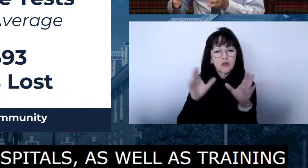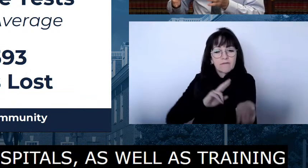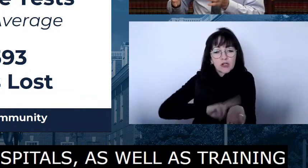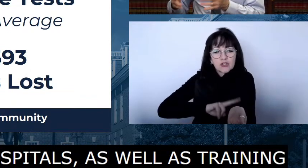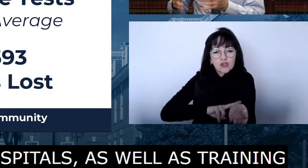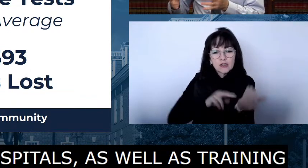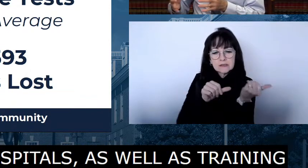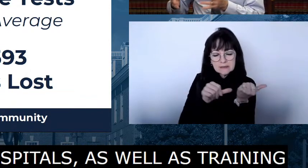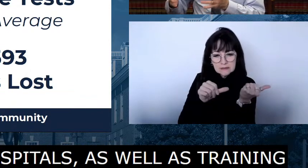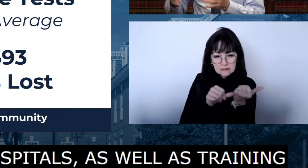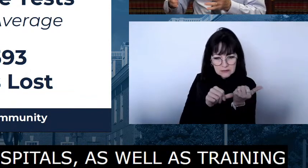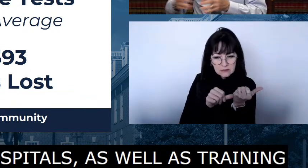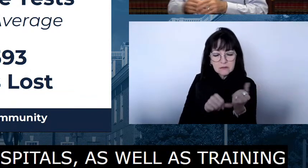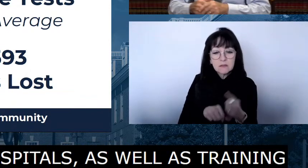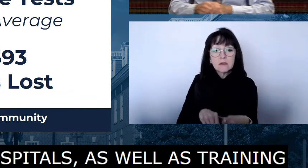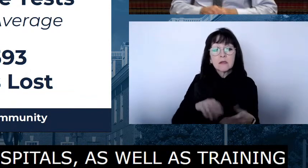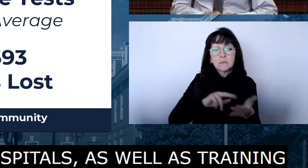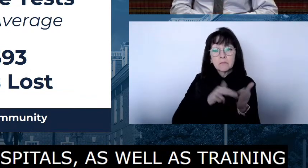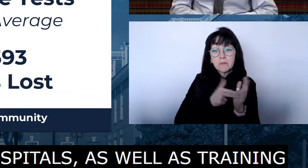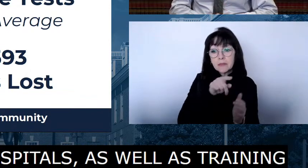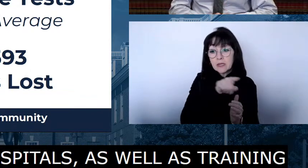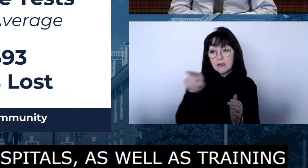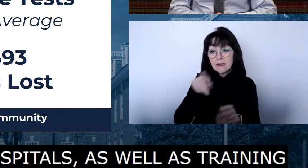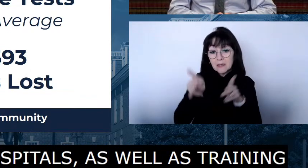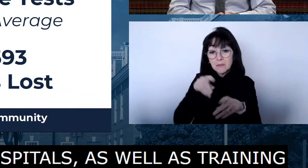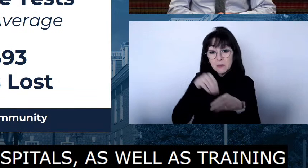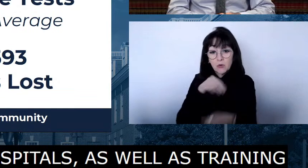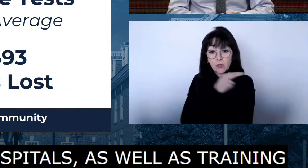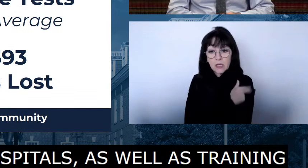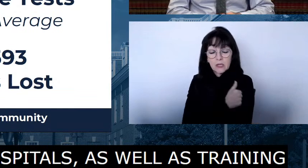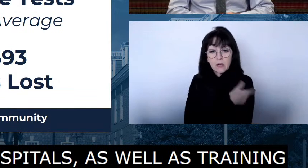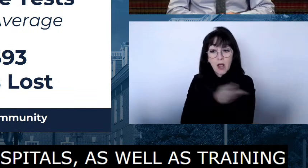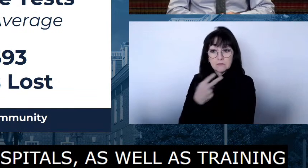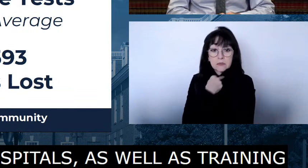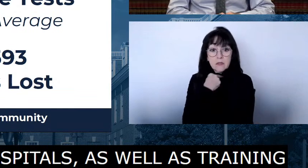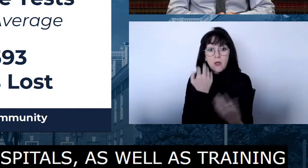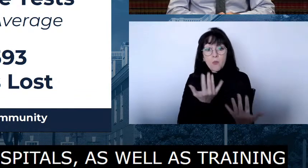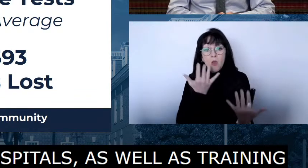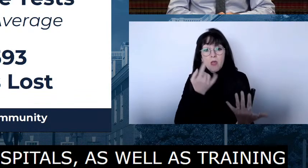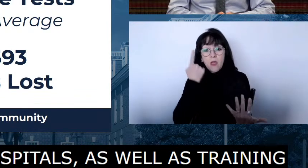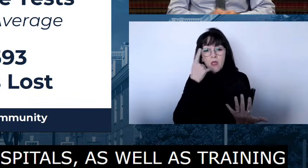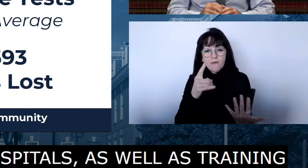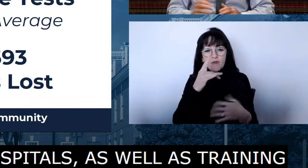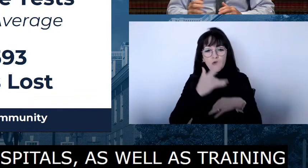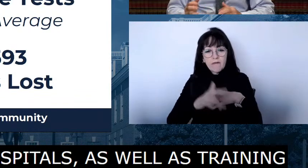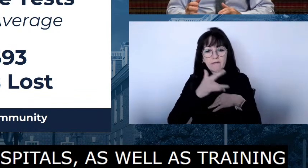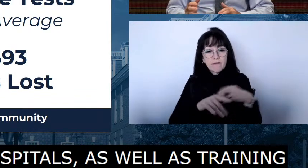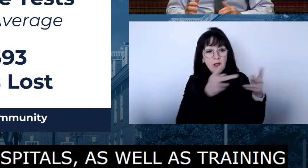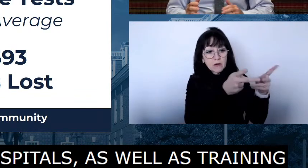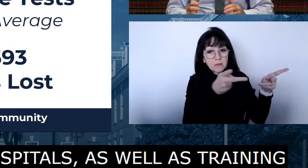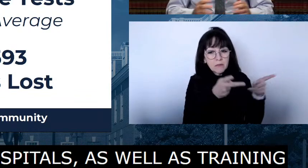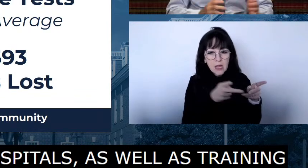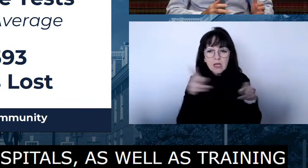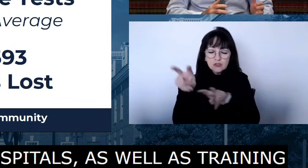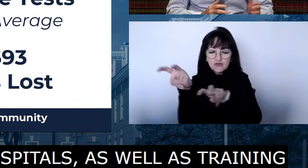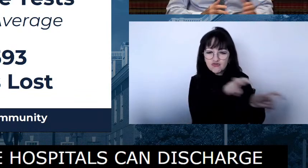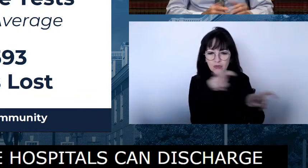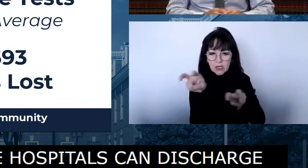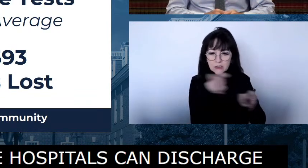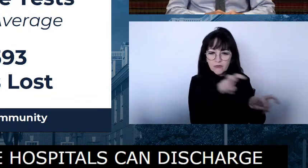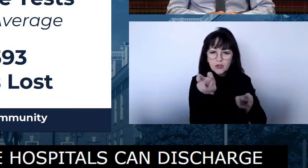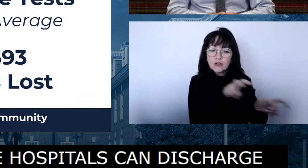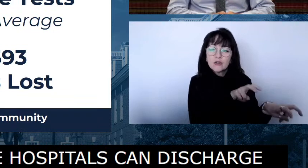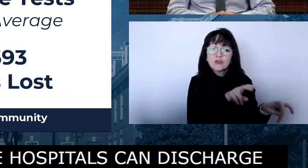discharge patients who don't need hospital care but can be served in our long-term care facilities. I've heard from both the hospitals